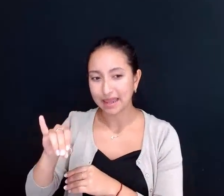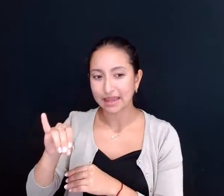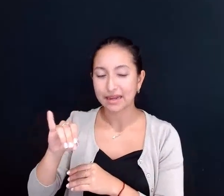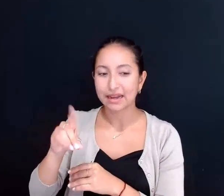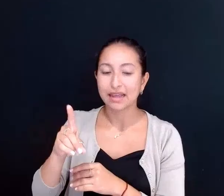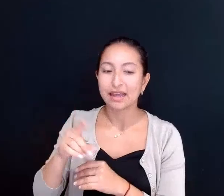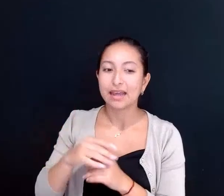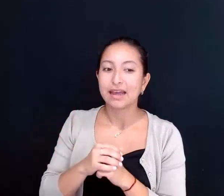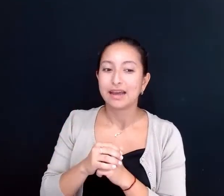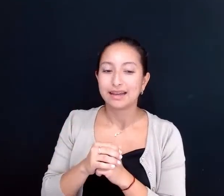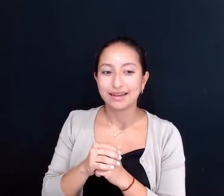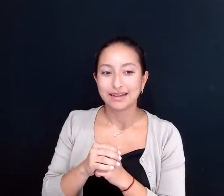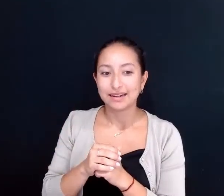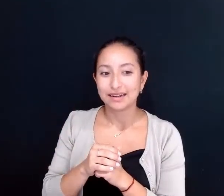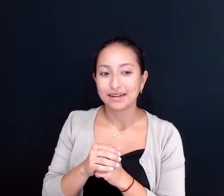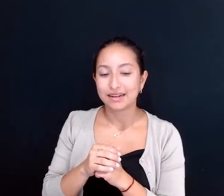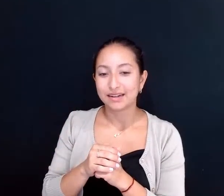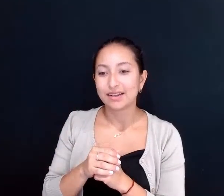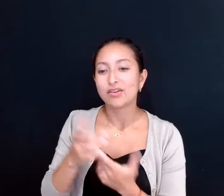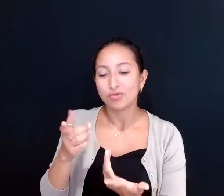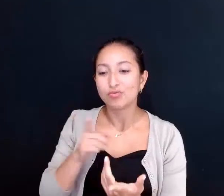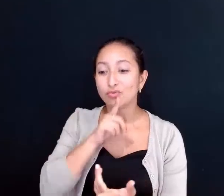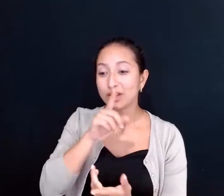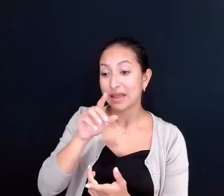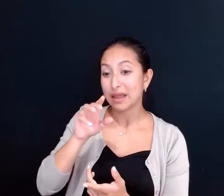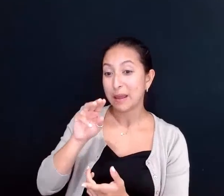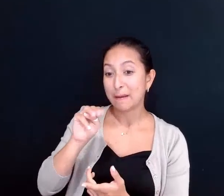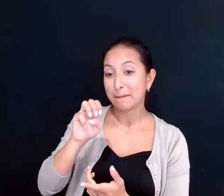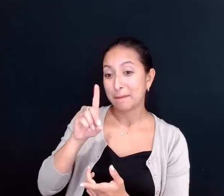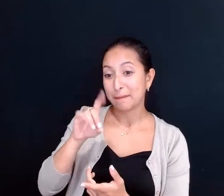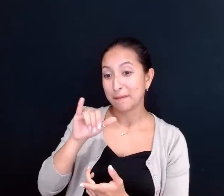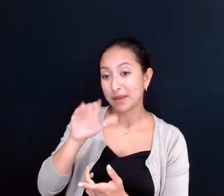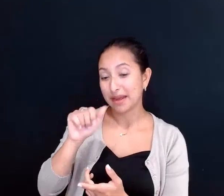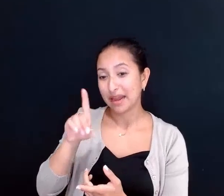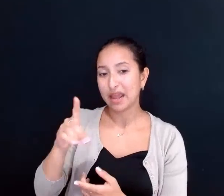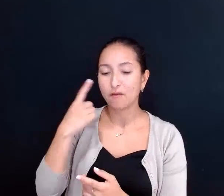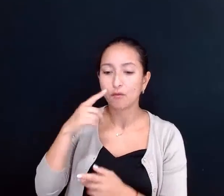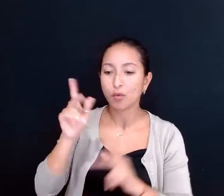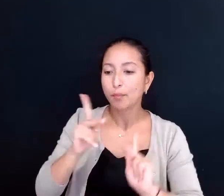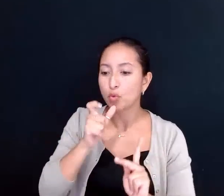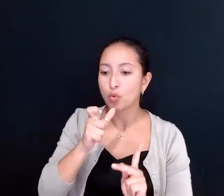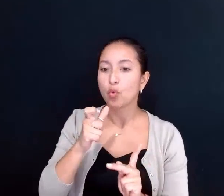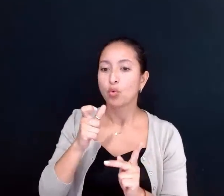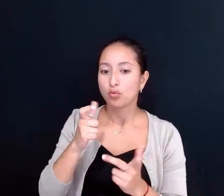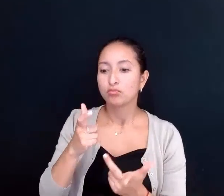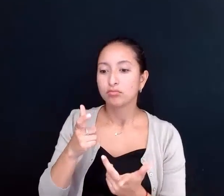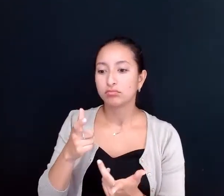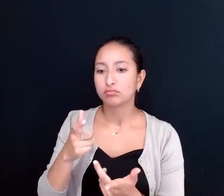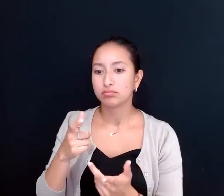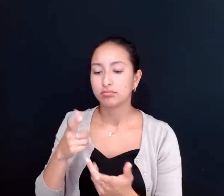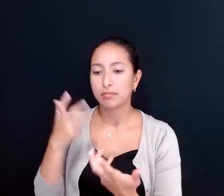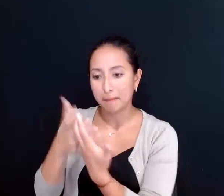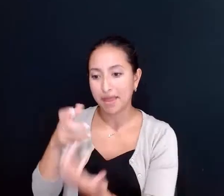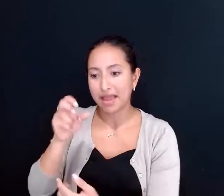for individuals that are meet the SSI requirements, mhm. and so uh,